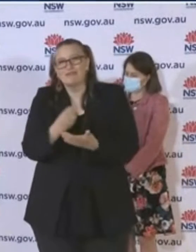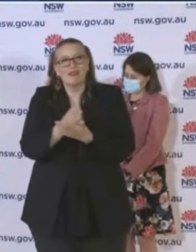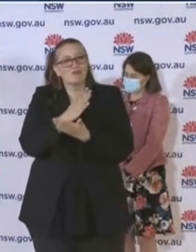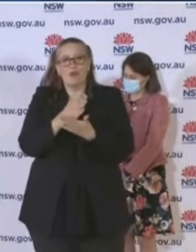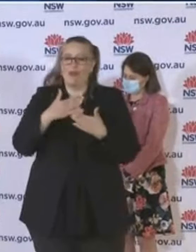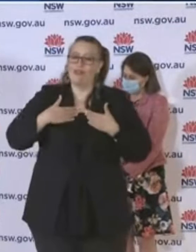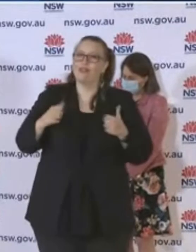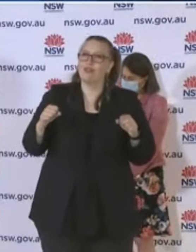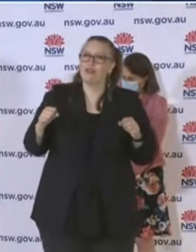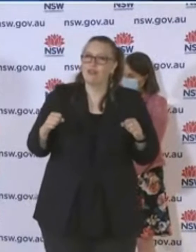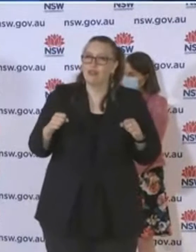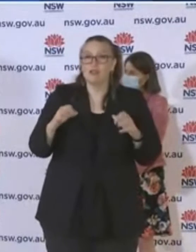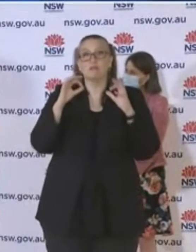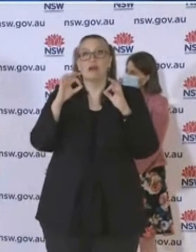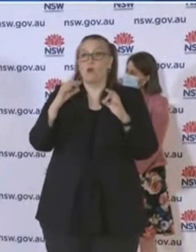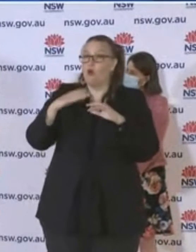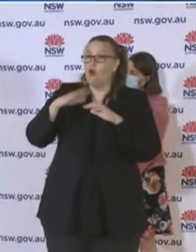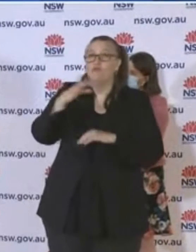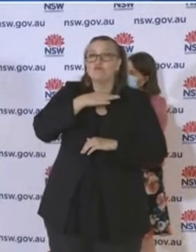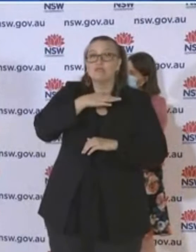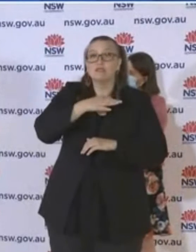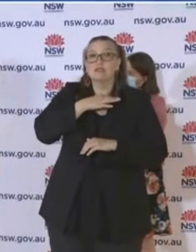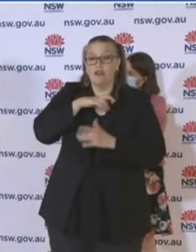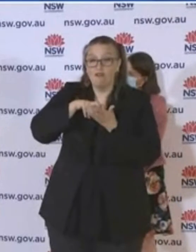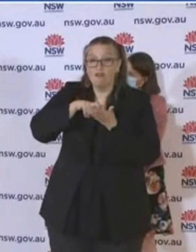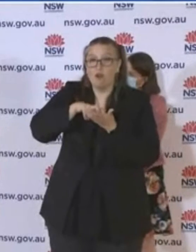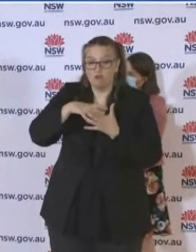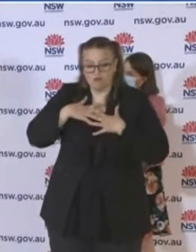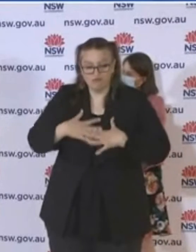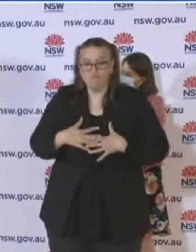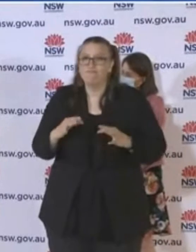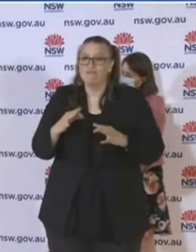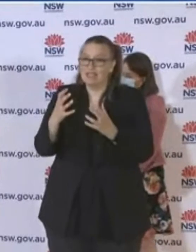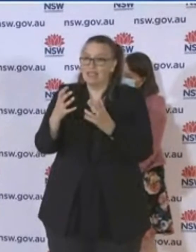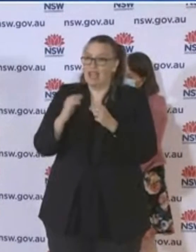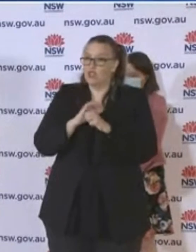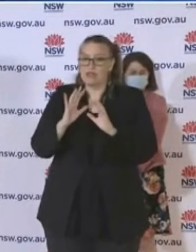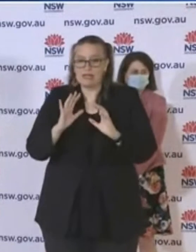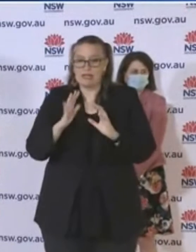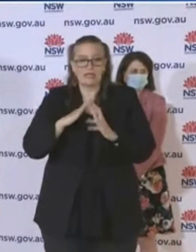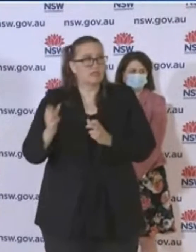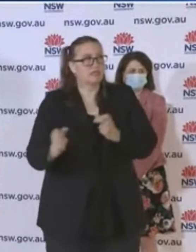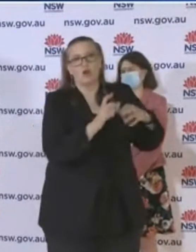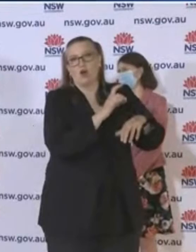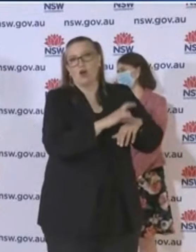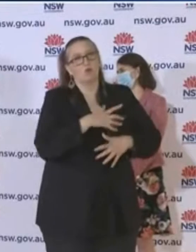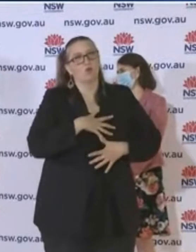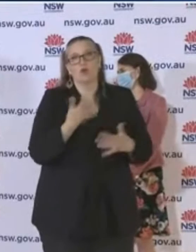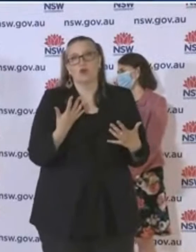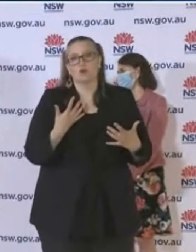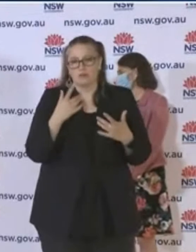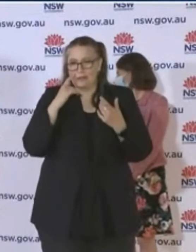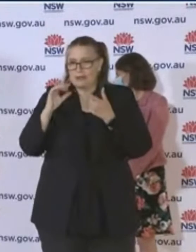require hospitalisation or ventilation. And again, part of the strategy is the current lockdown, the contact tracing we're doing,